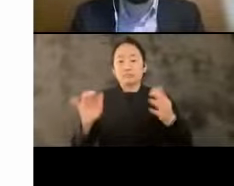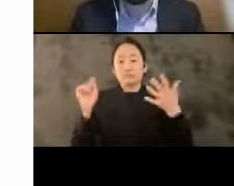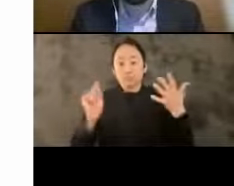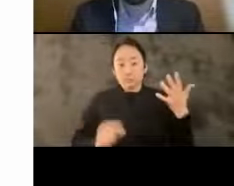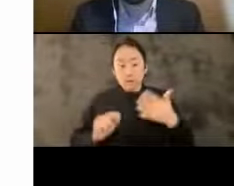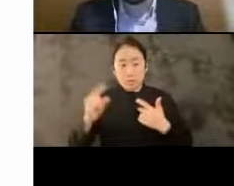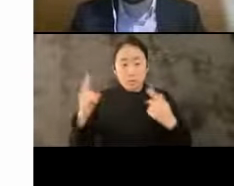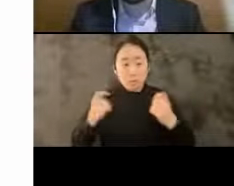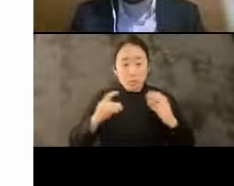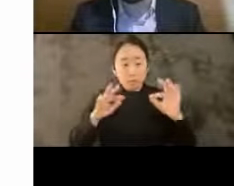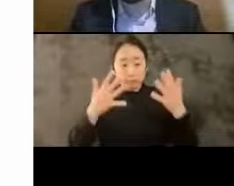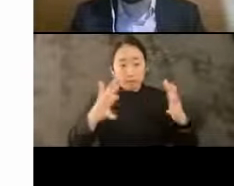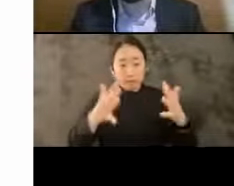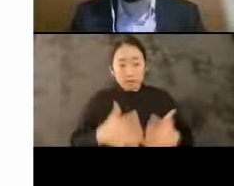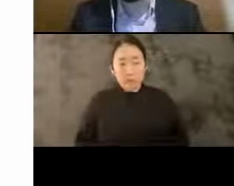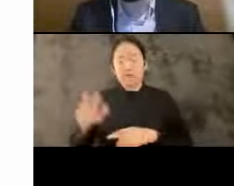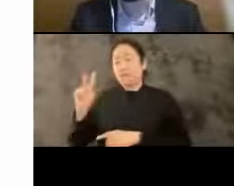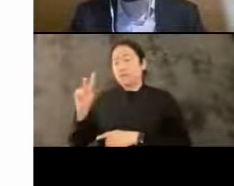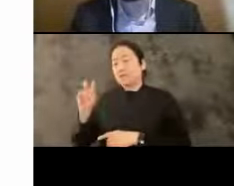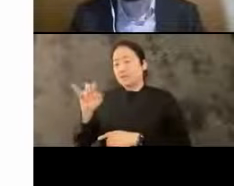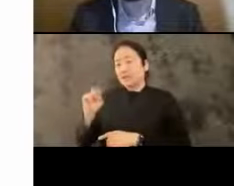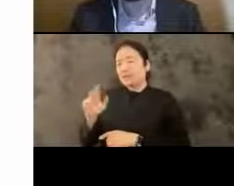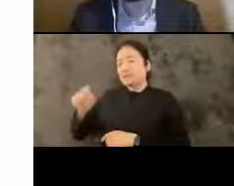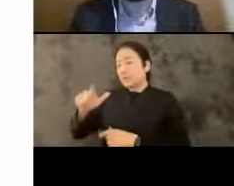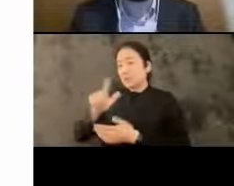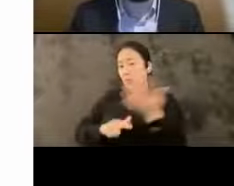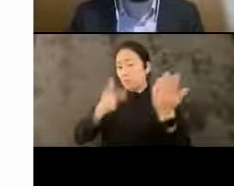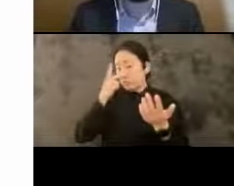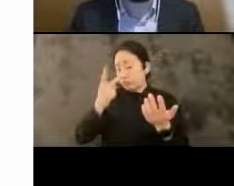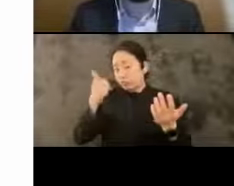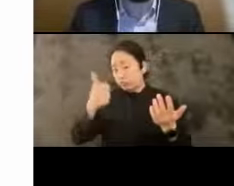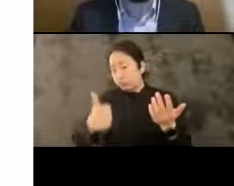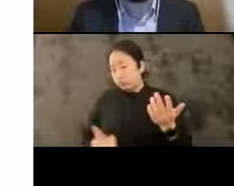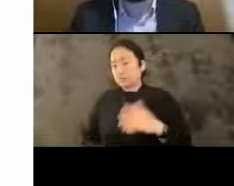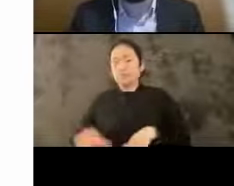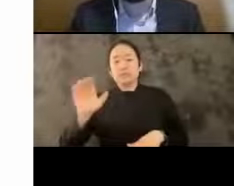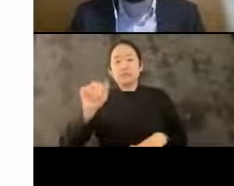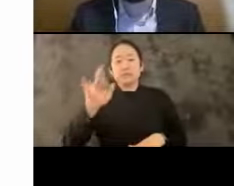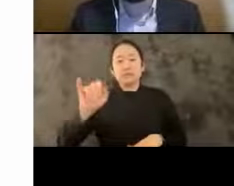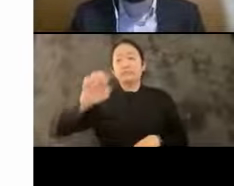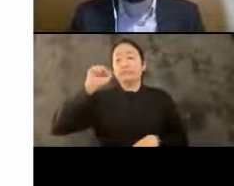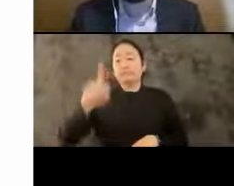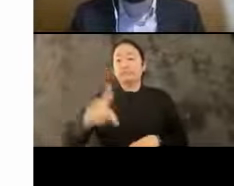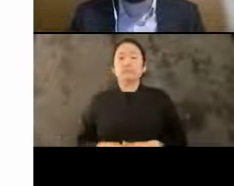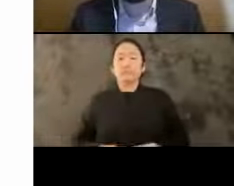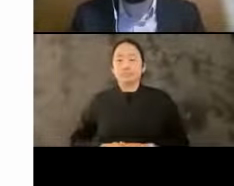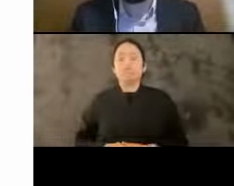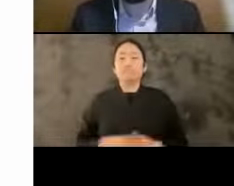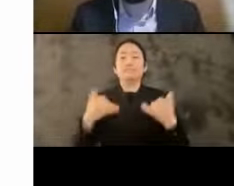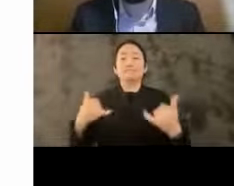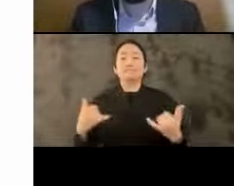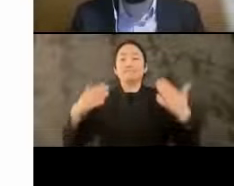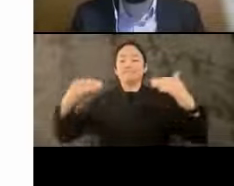questions? Everything I saw, yep. Okay. All right. So the next section we're going to go over